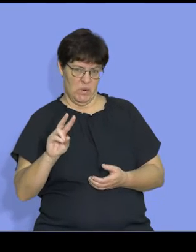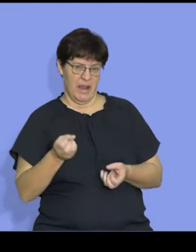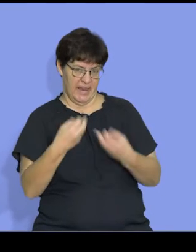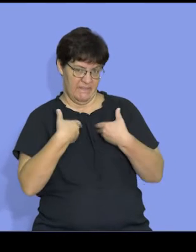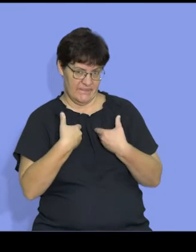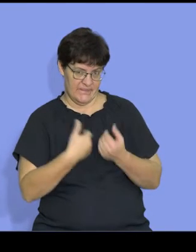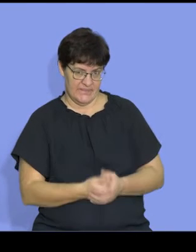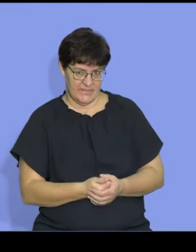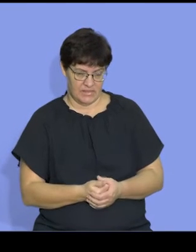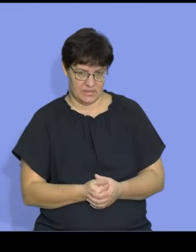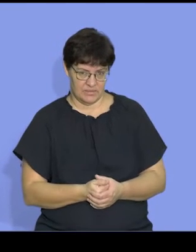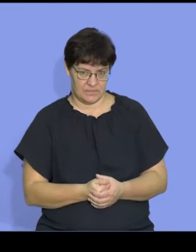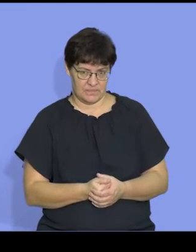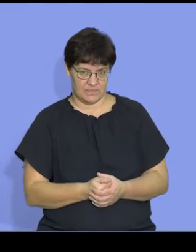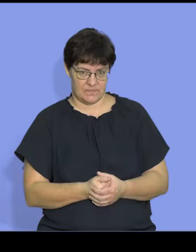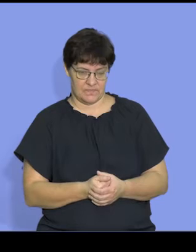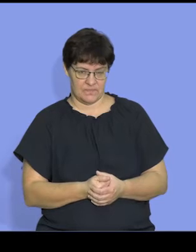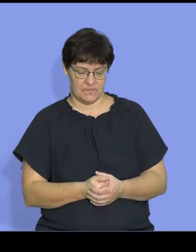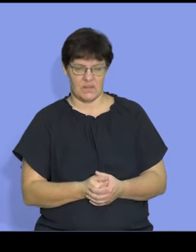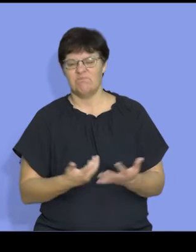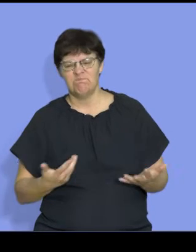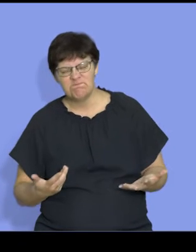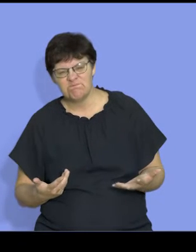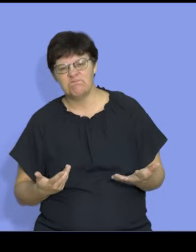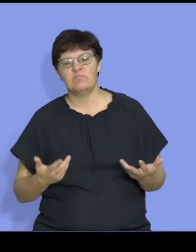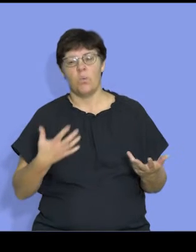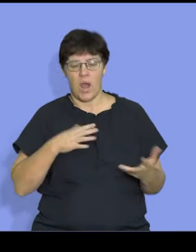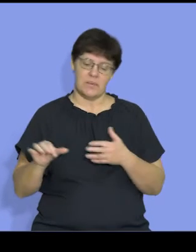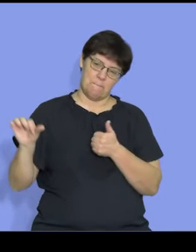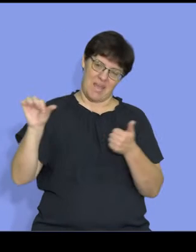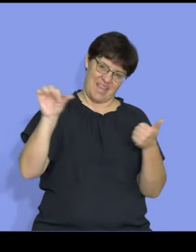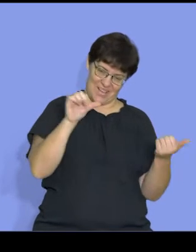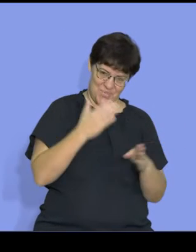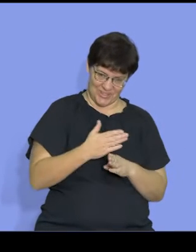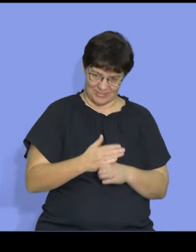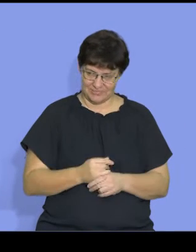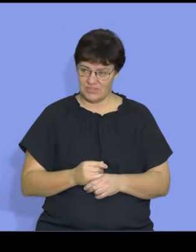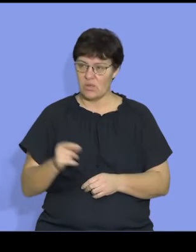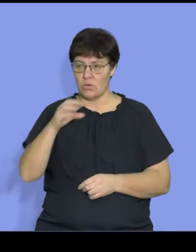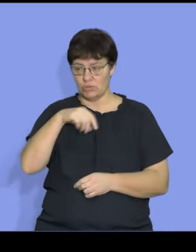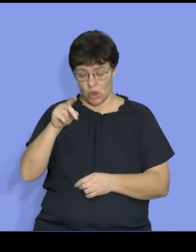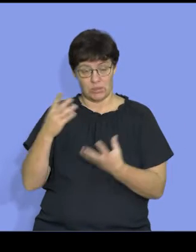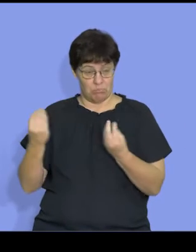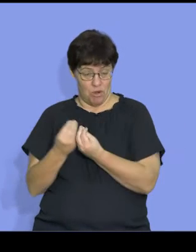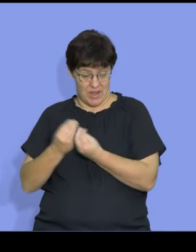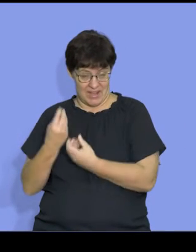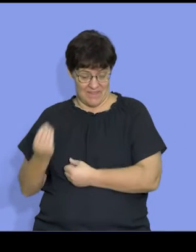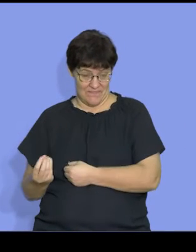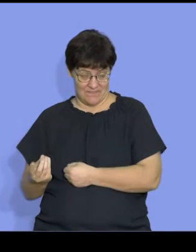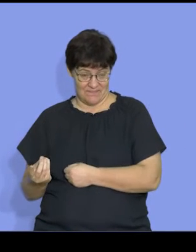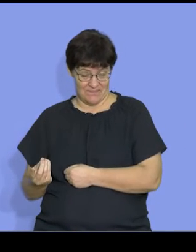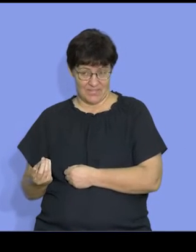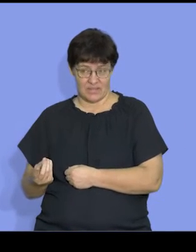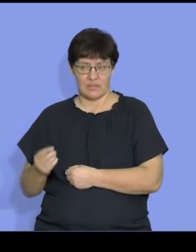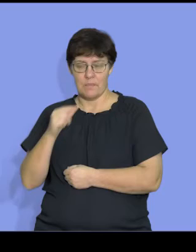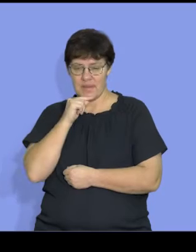Okay, so we were trying to work backwards. If a salt is one of the product formed, it means that an